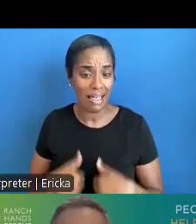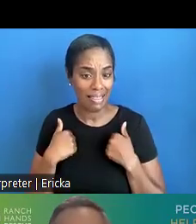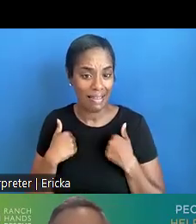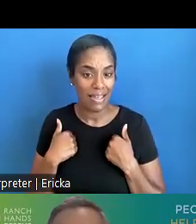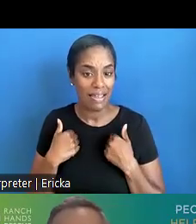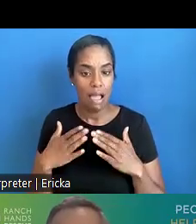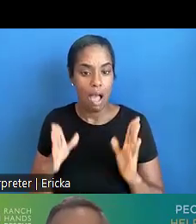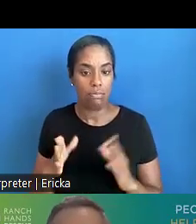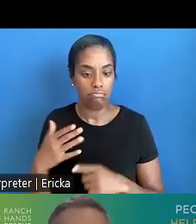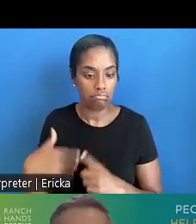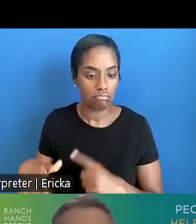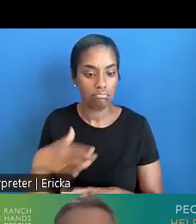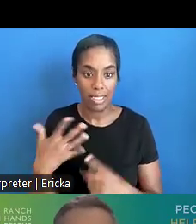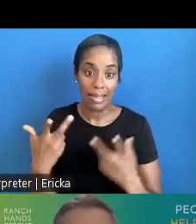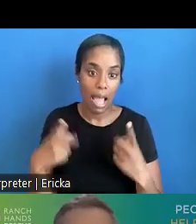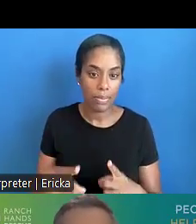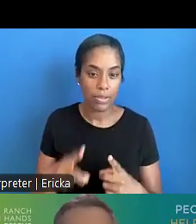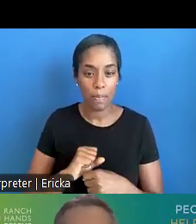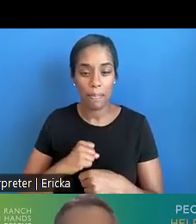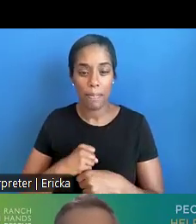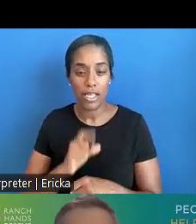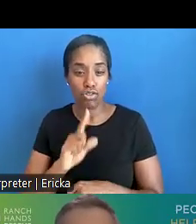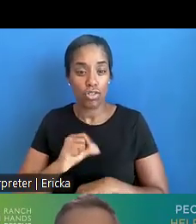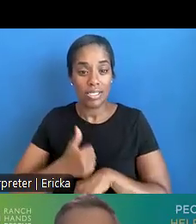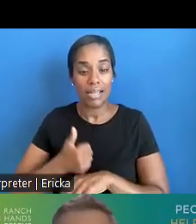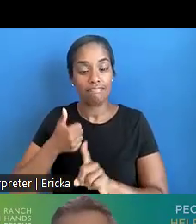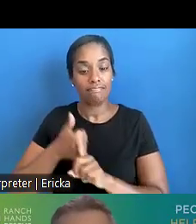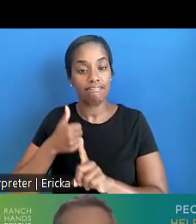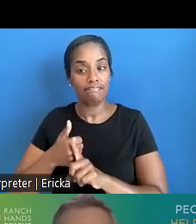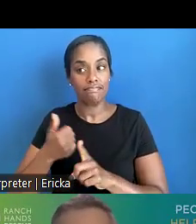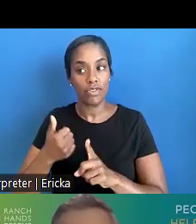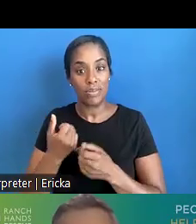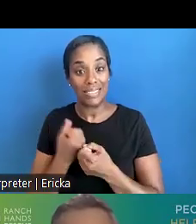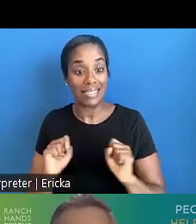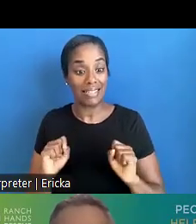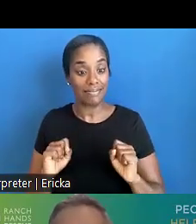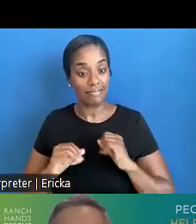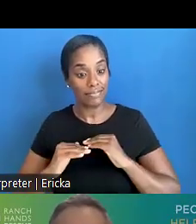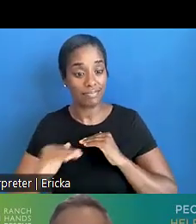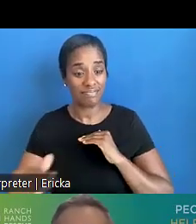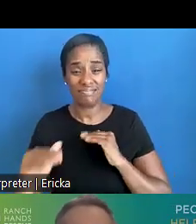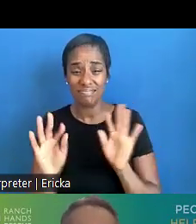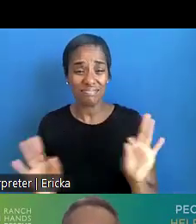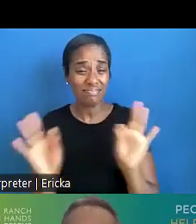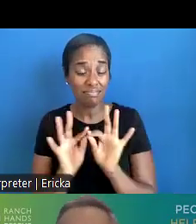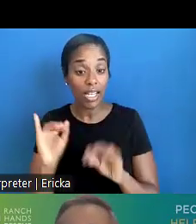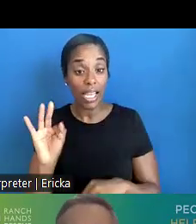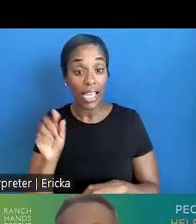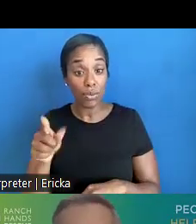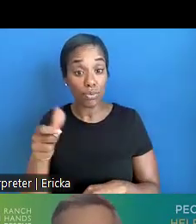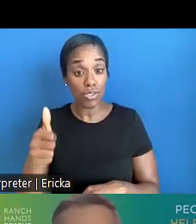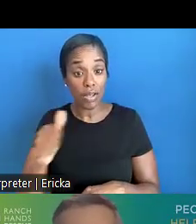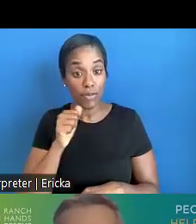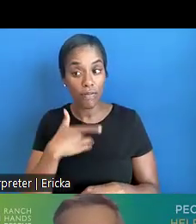setting things up in a way that keeps you safe and stable and your team safe and stable is just as important, because if you don't feel safe, how are you going to help